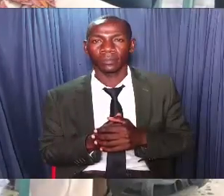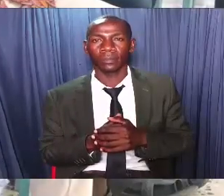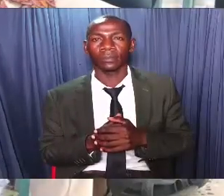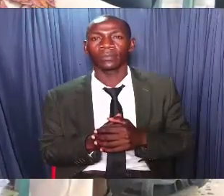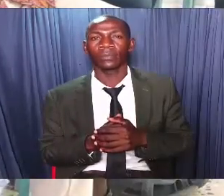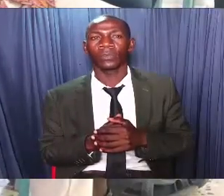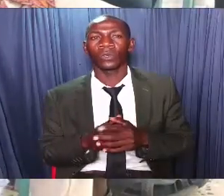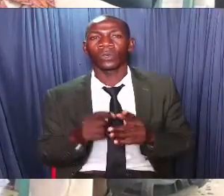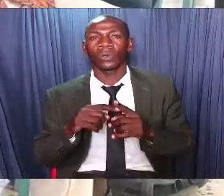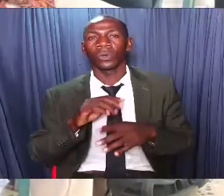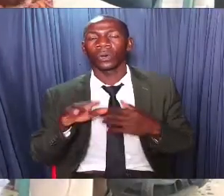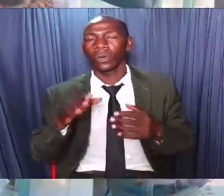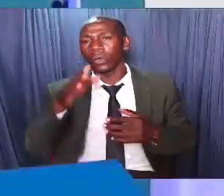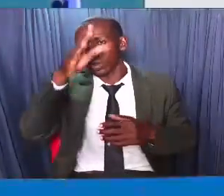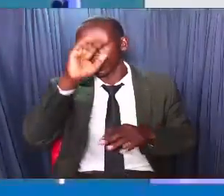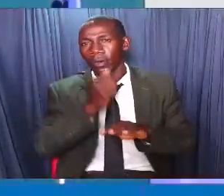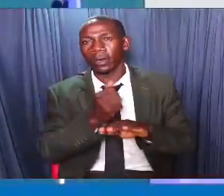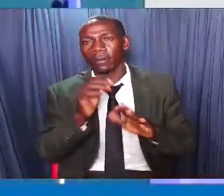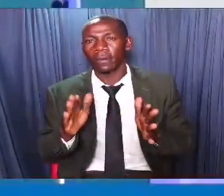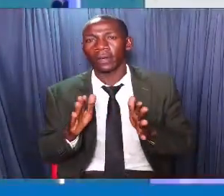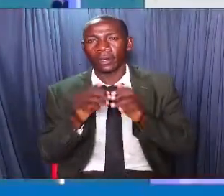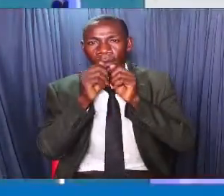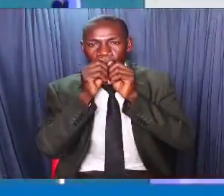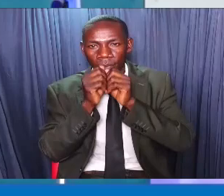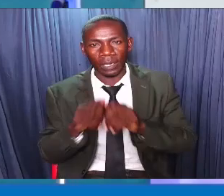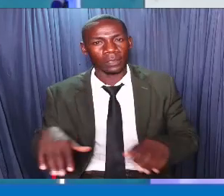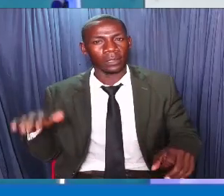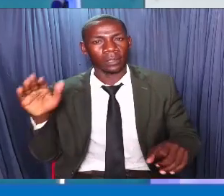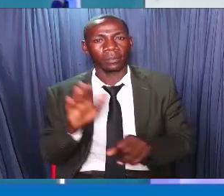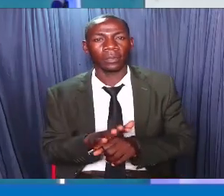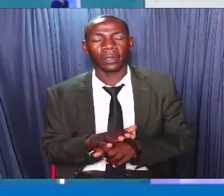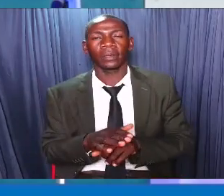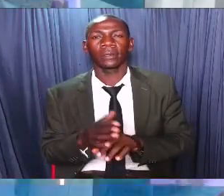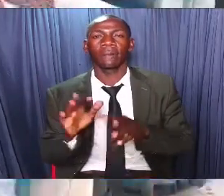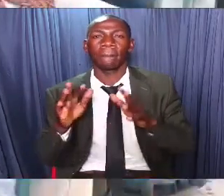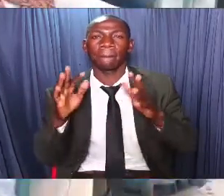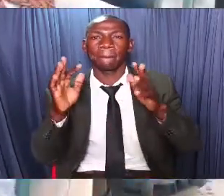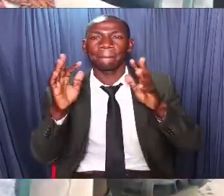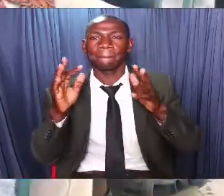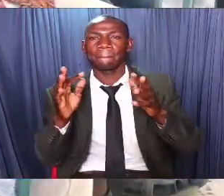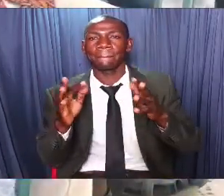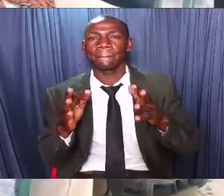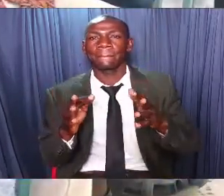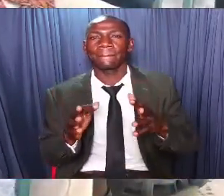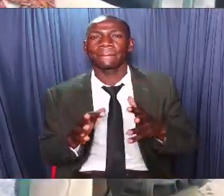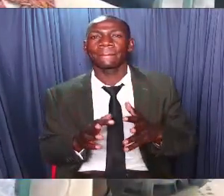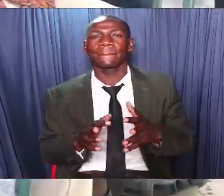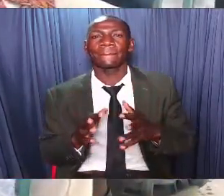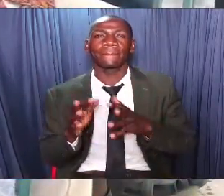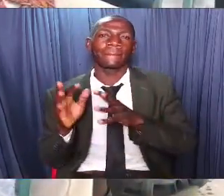Kwa hayo Mungu wa mama mwanzilishi awabariki sana. And may God of the founder bless you so much.